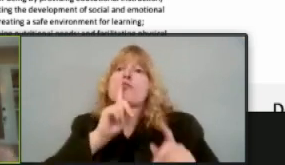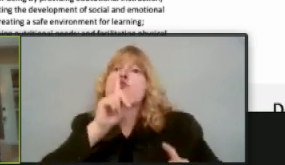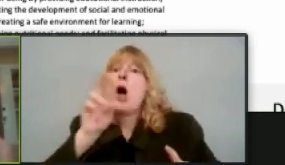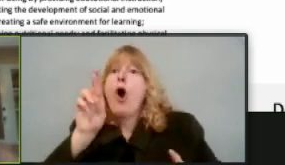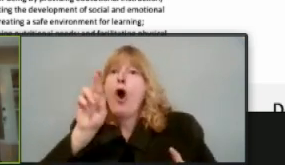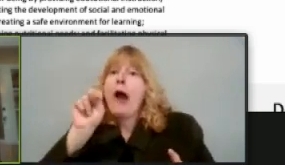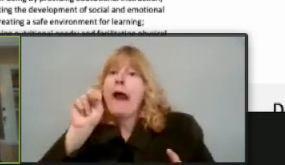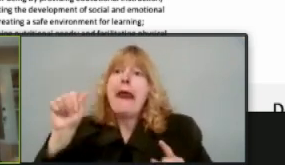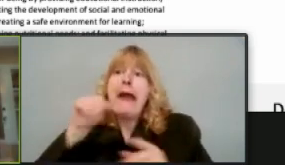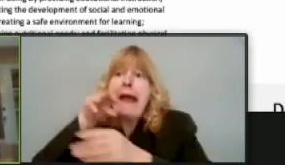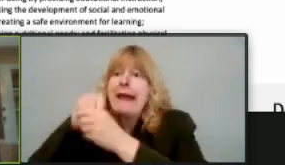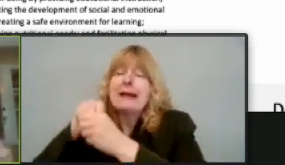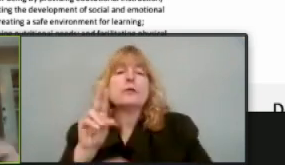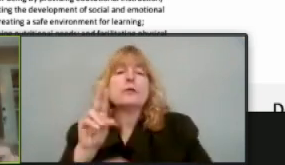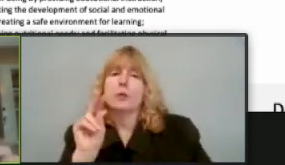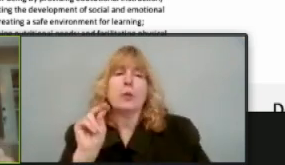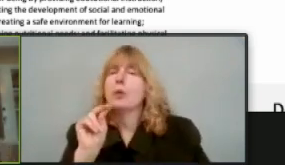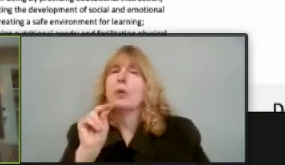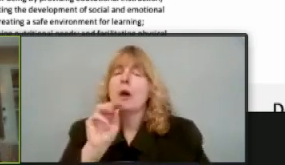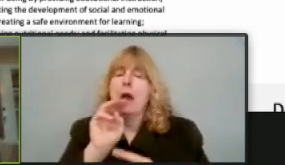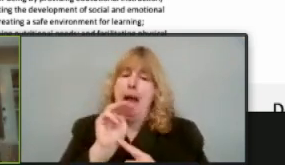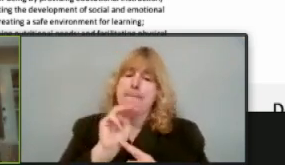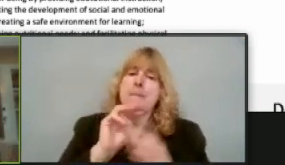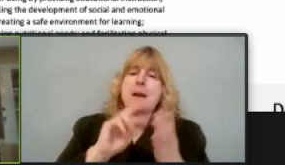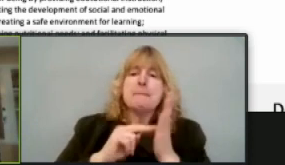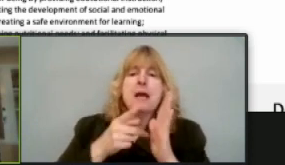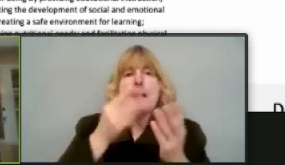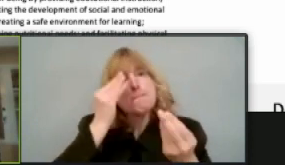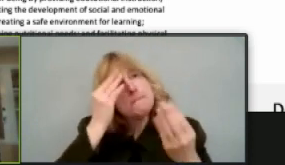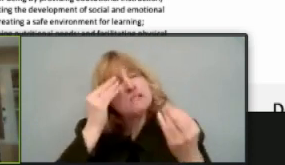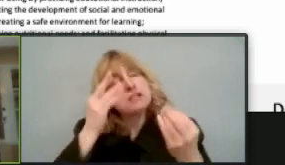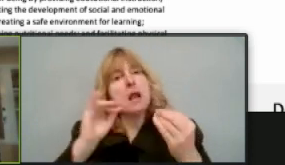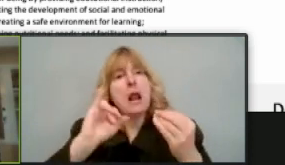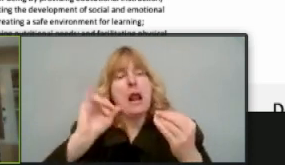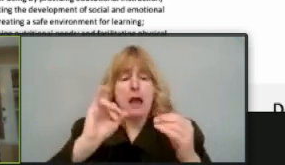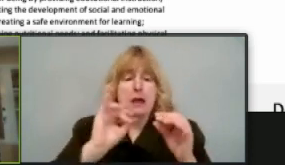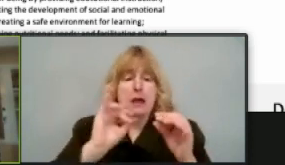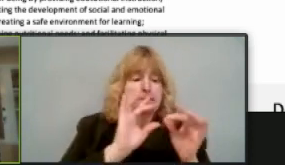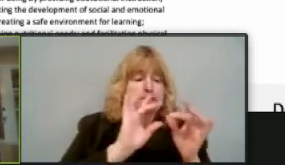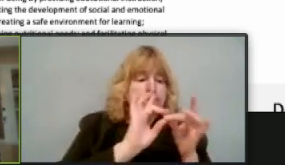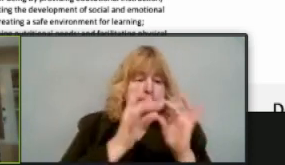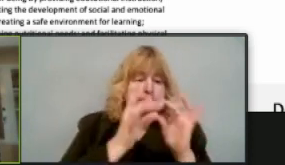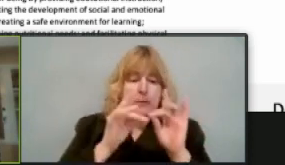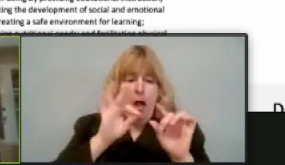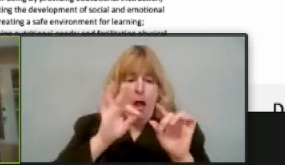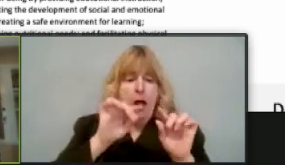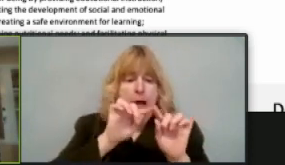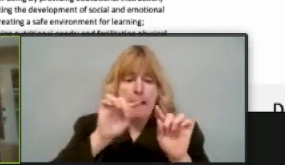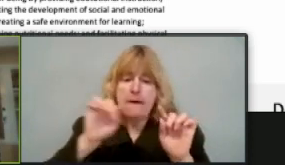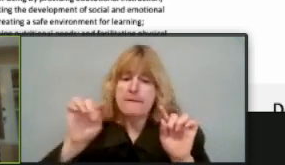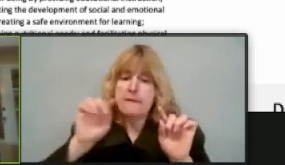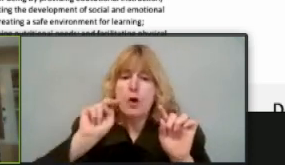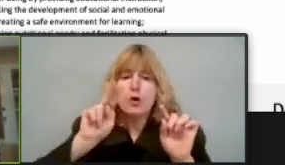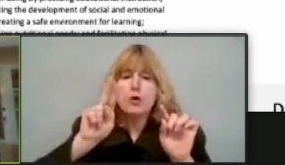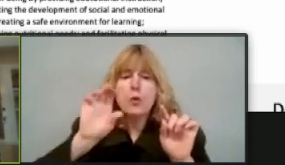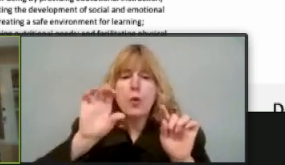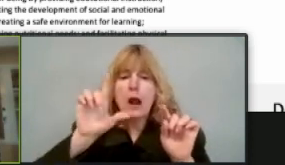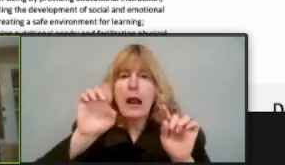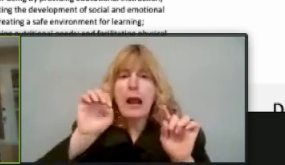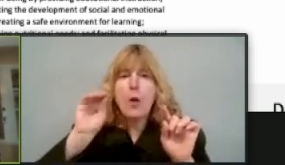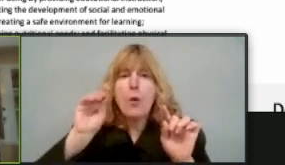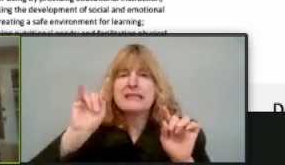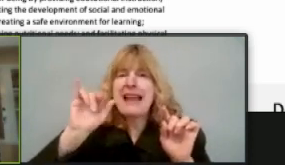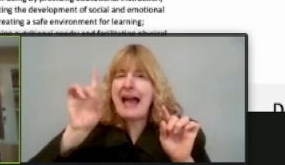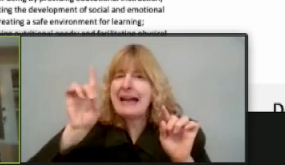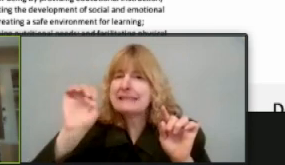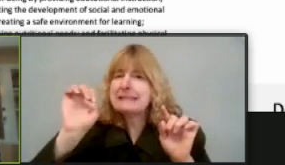of nucleotides, which are just kind of building blocks to tell our body what to do. So essentially this piece of mRNA is the